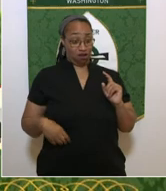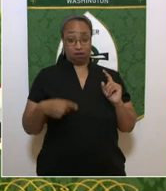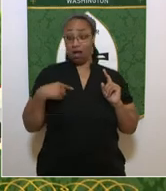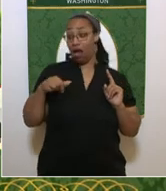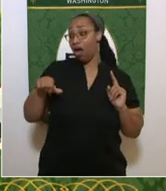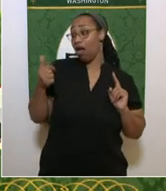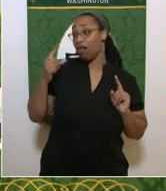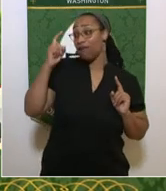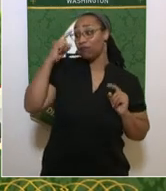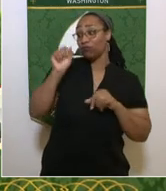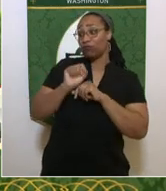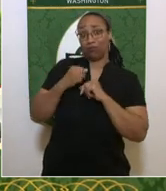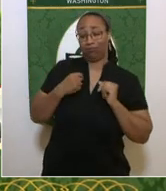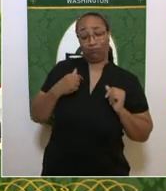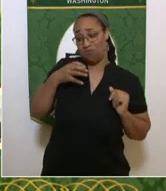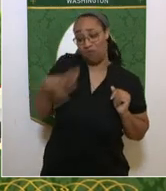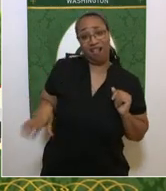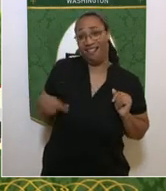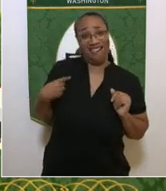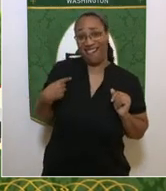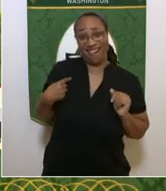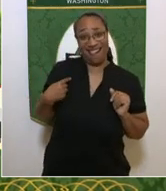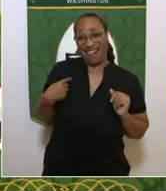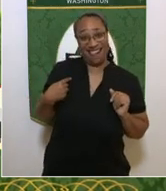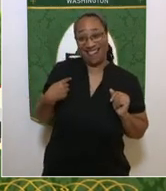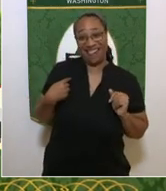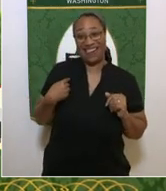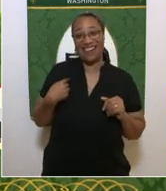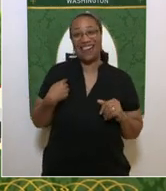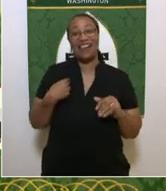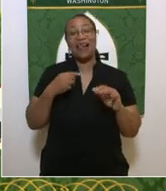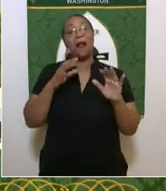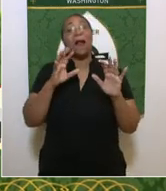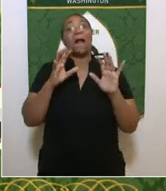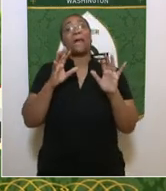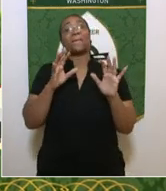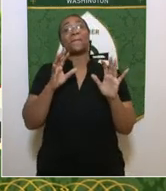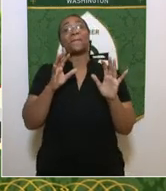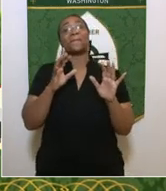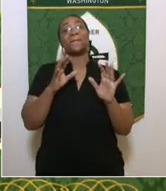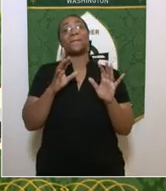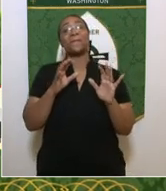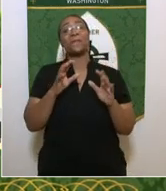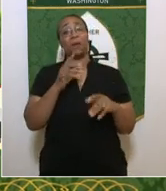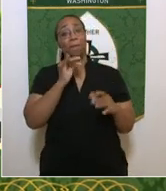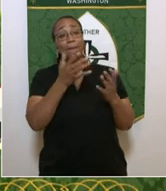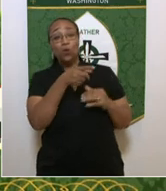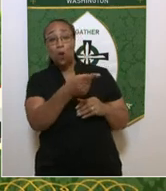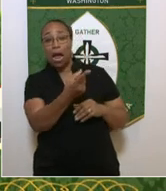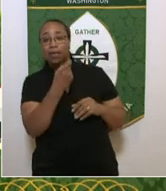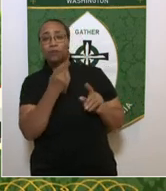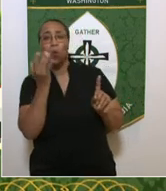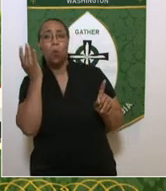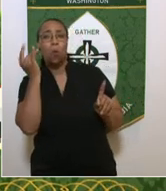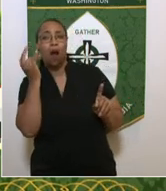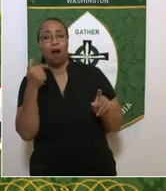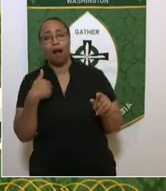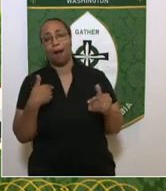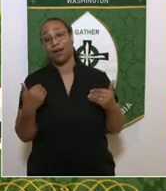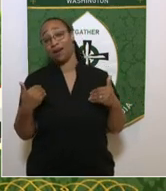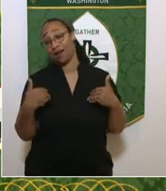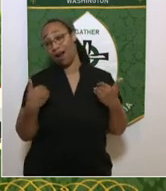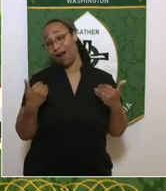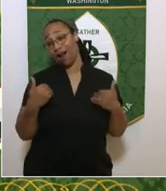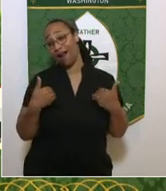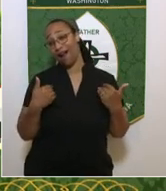and I guess you're asking me that because you know how young I am. So when I'm no longer mayor, now although